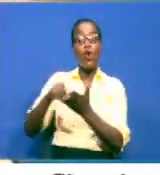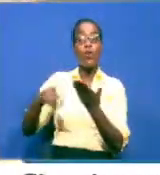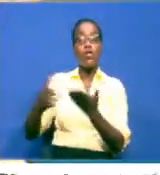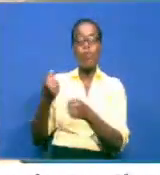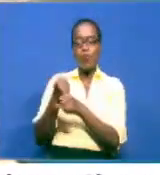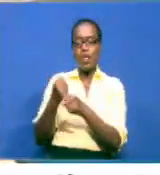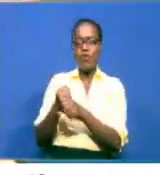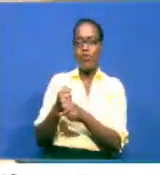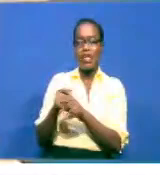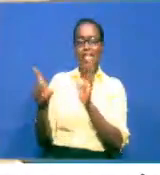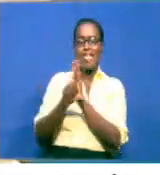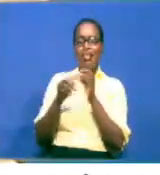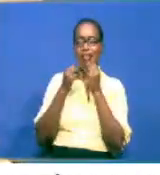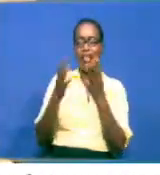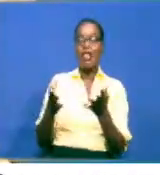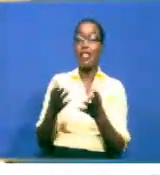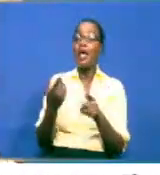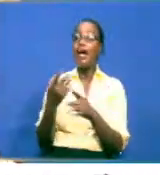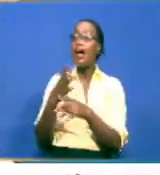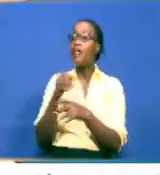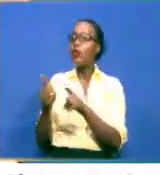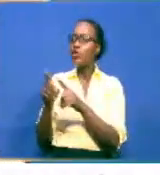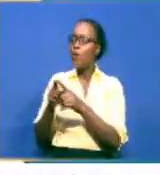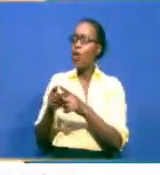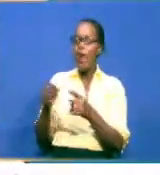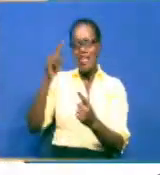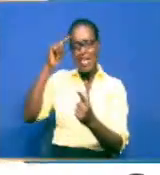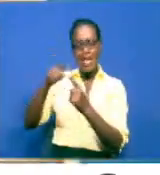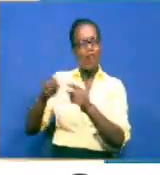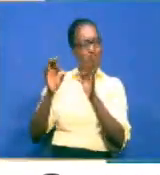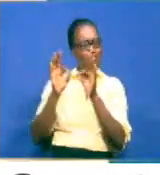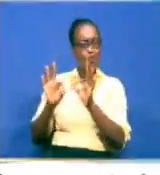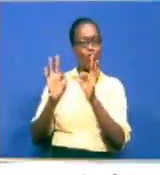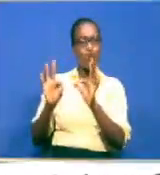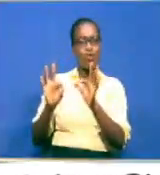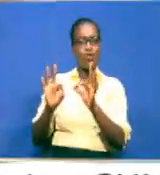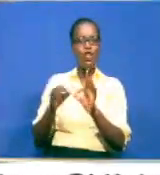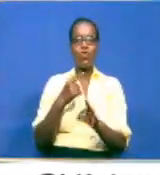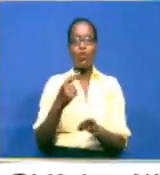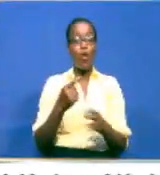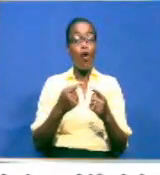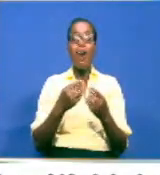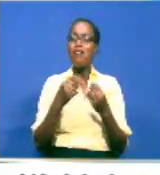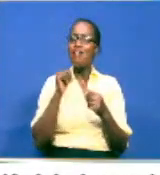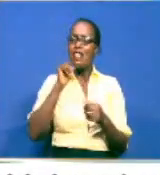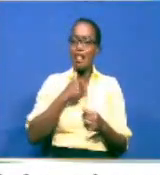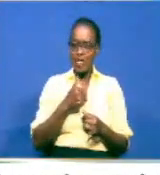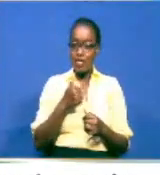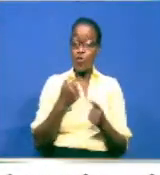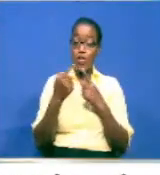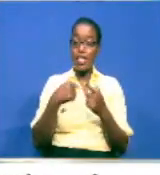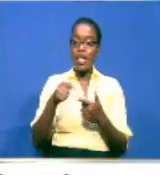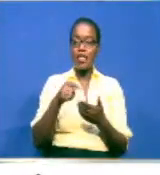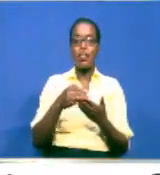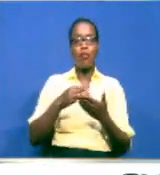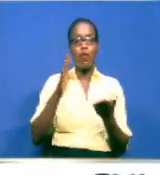not illegal. And okay. what was doing yes. was well-meaning. Actually, it was Kenyans. A very noble gesture. You will tell us more on that. Plus, you have